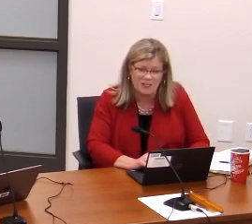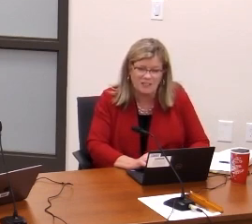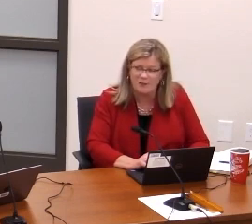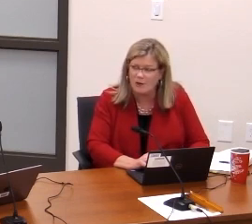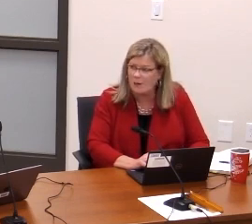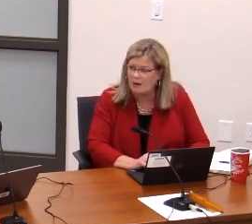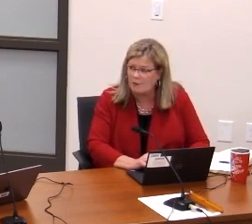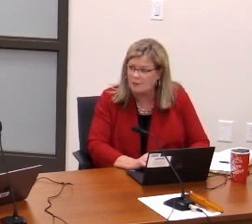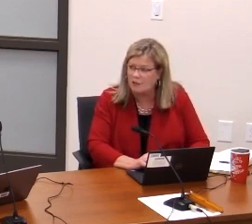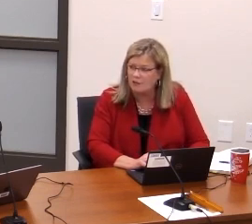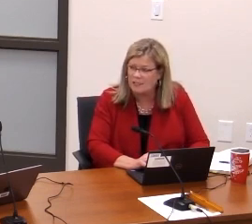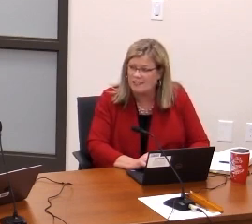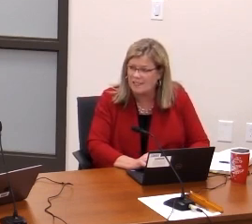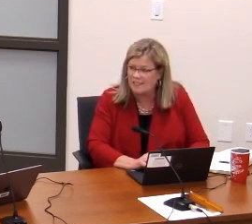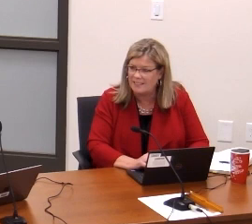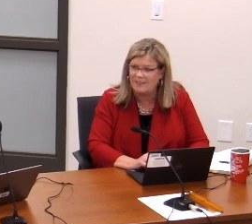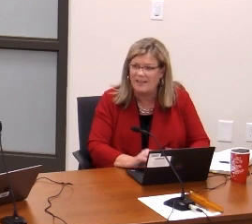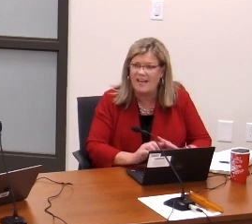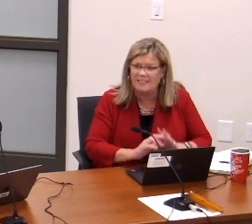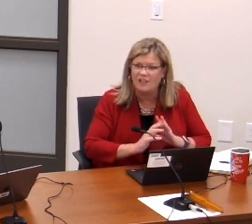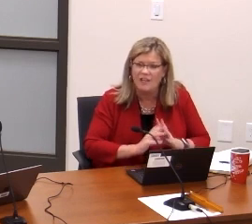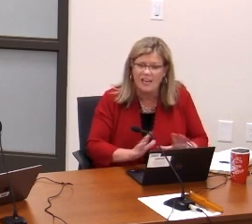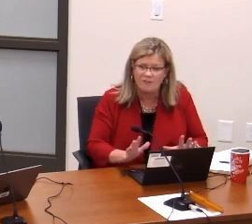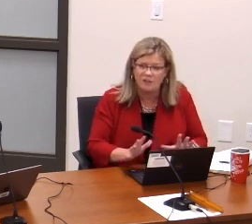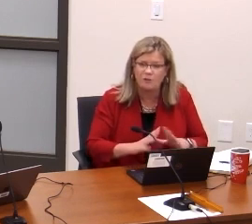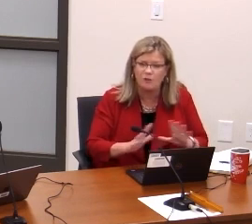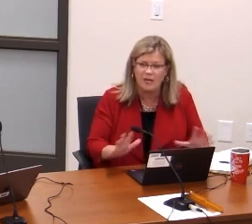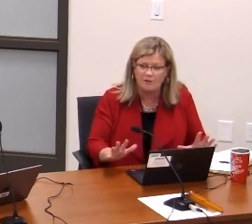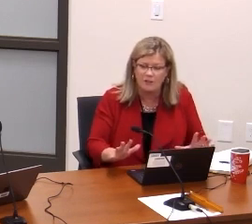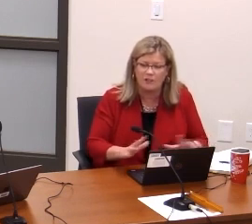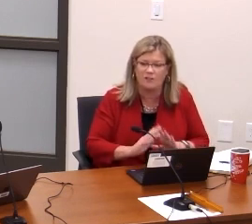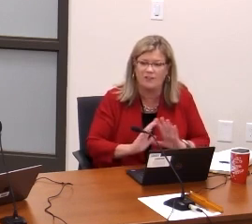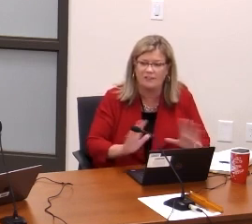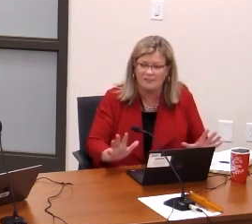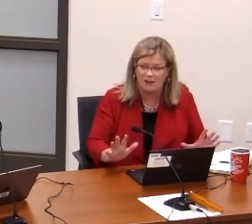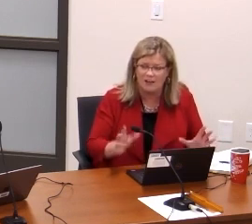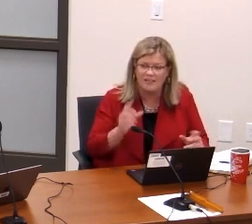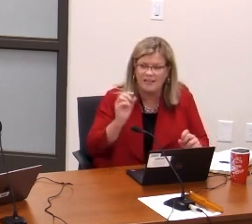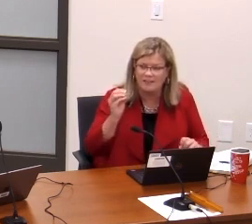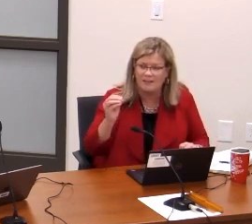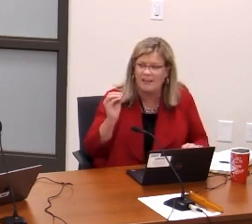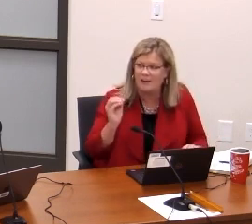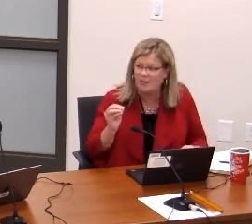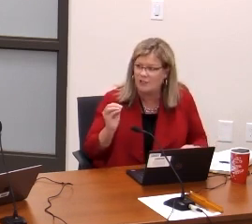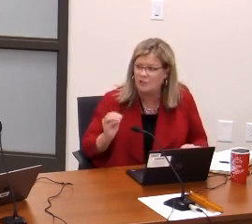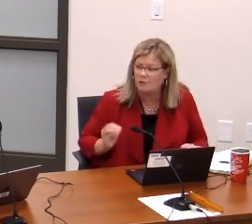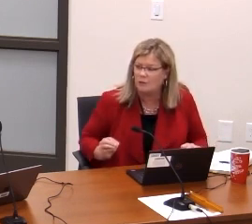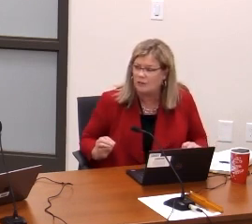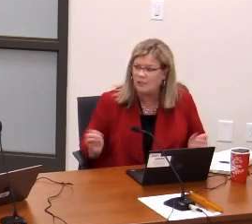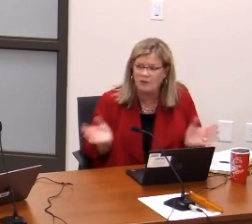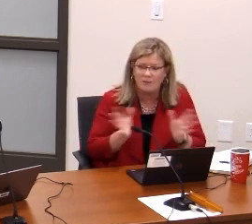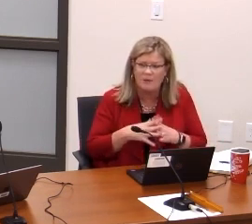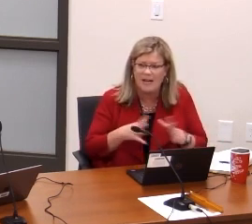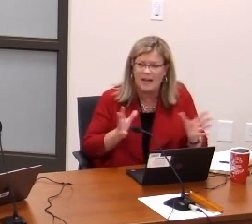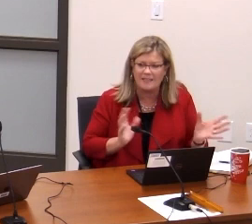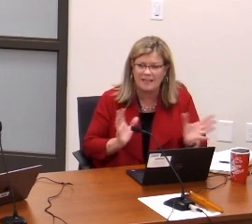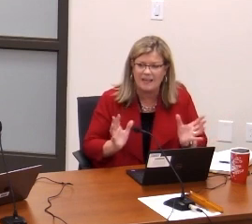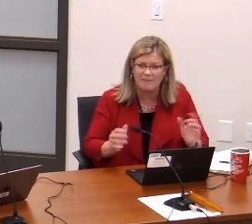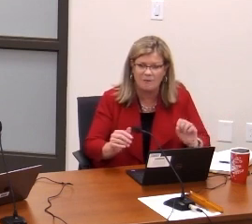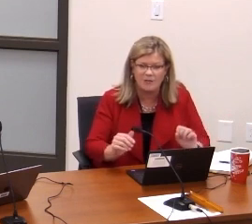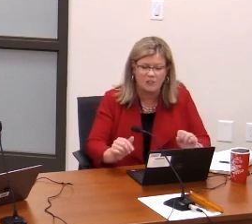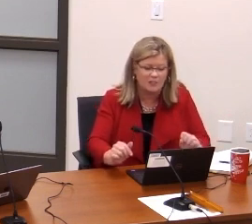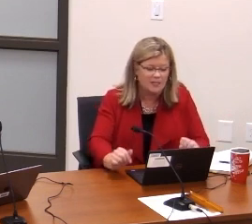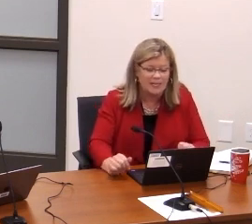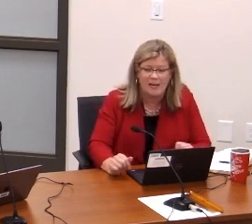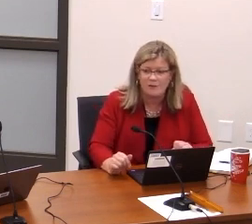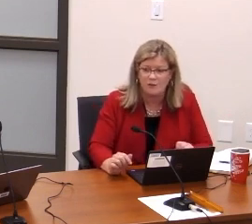that research data is very powerful, because you're getting a data set that has every school, every district in the areas that you want to look. And you can combine